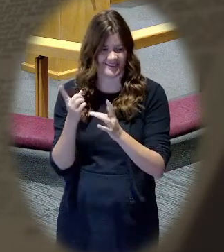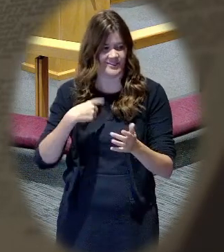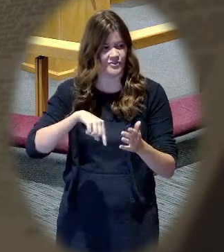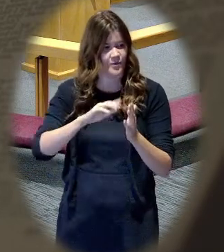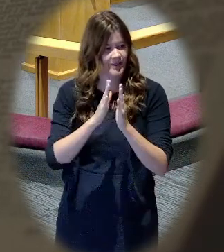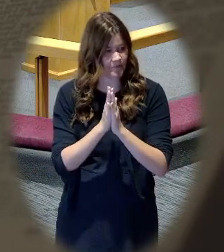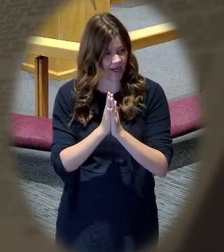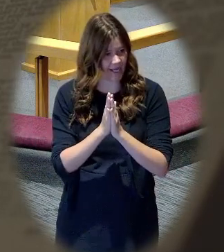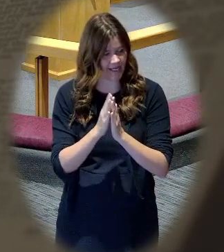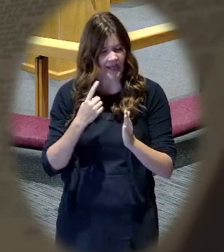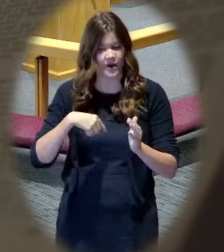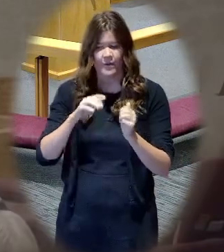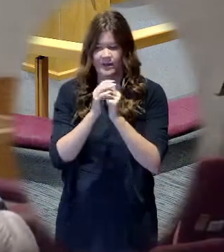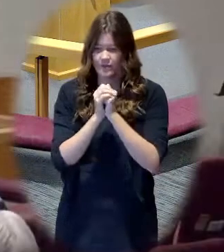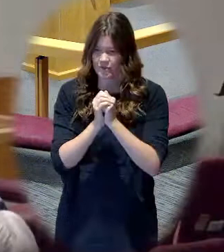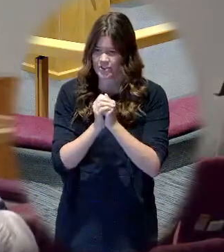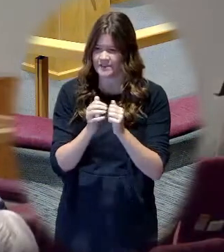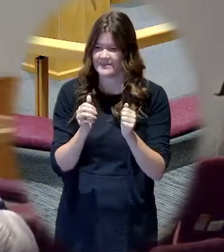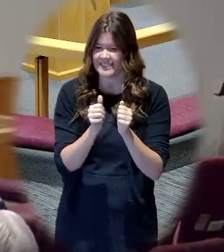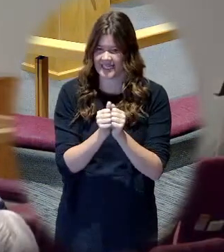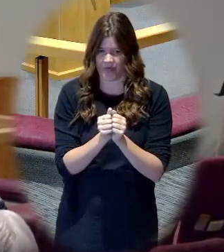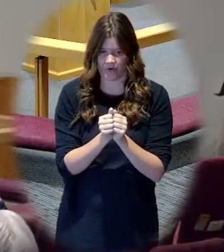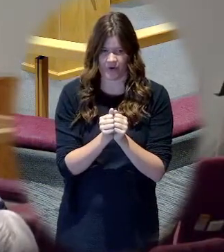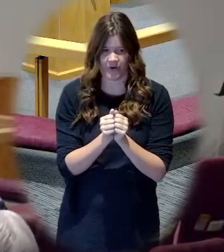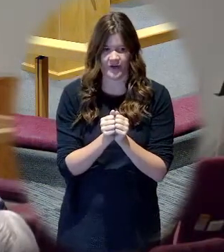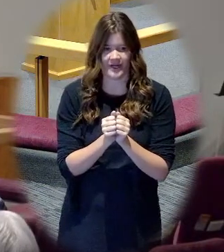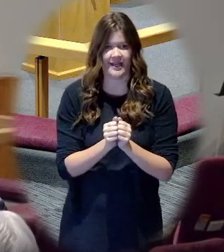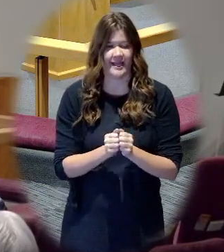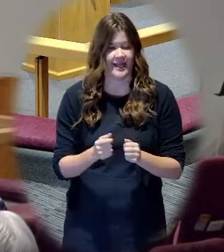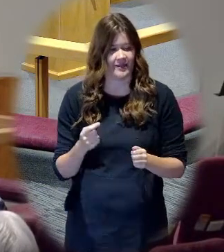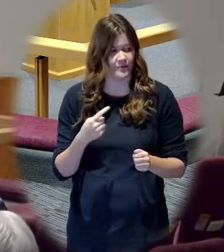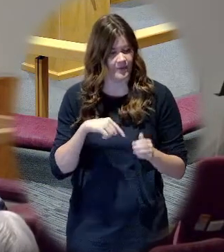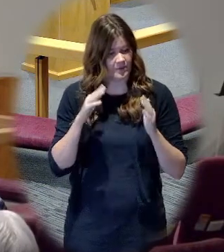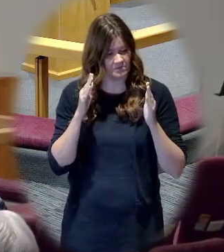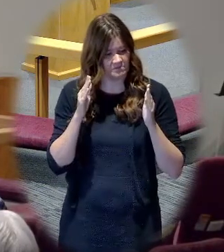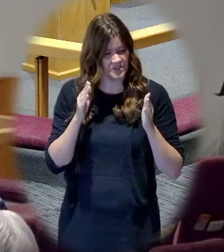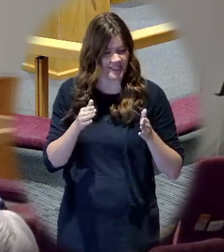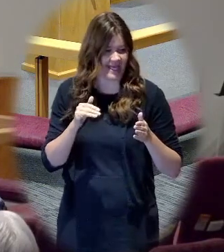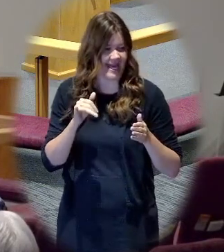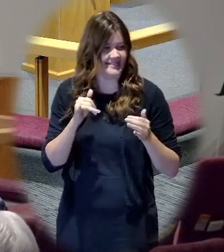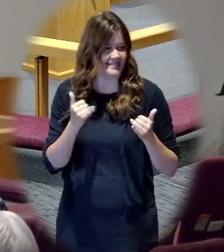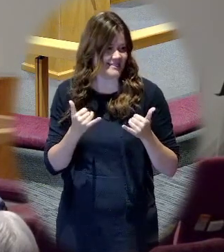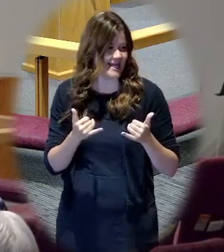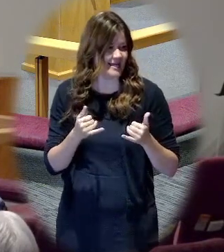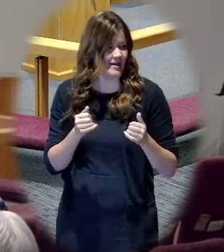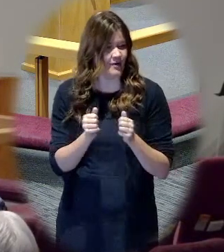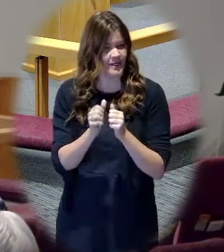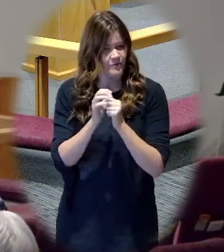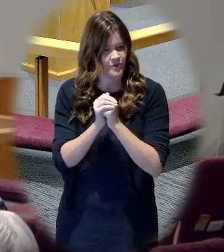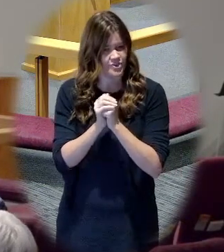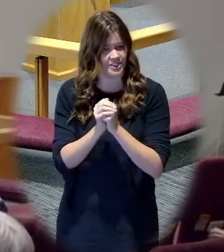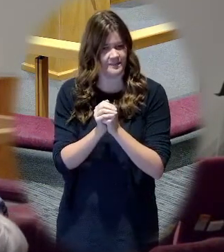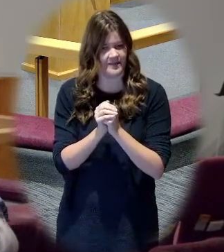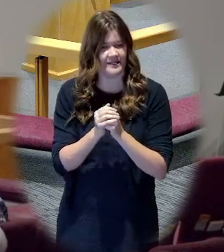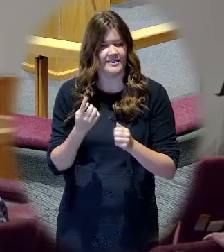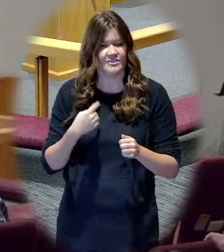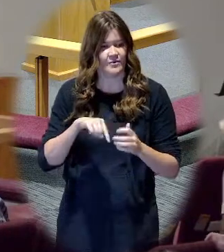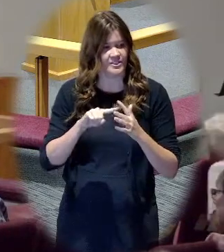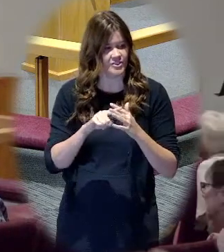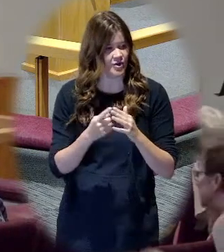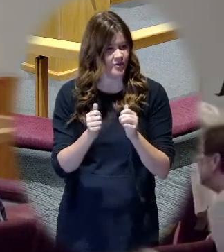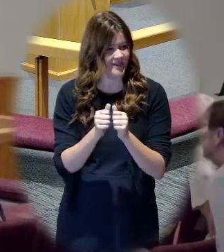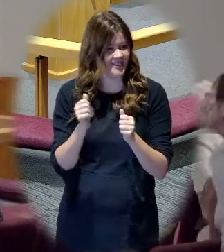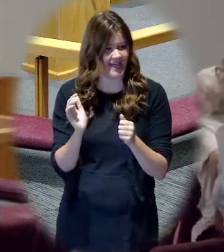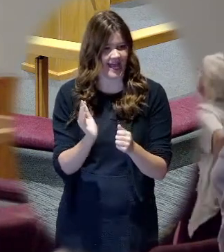we worship together, and we'll take a look at that in our worship this morning. So as we begin, let's rise, and